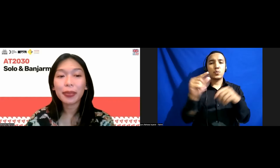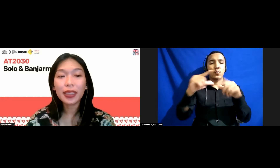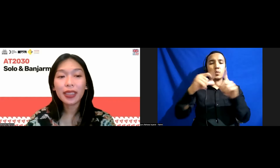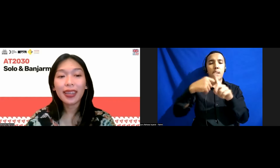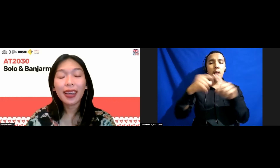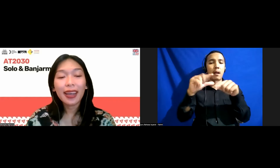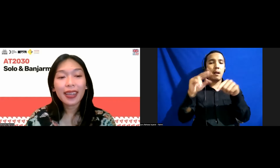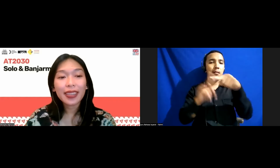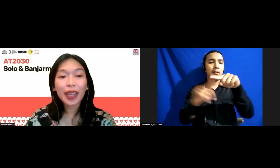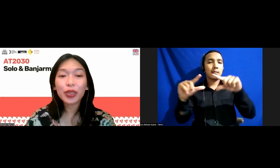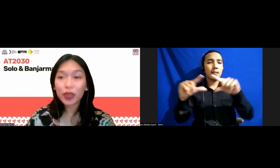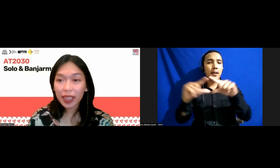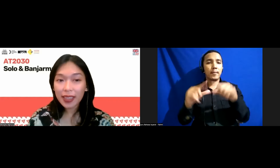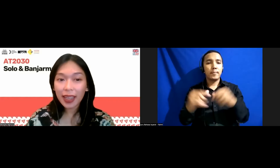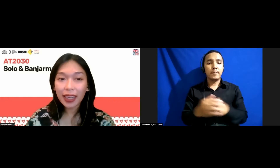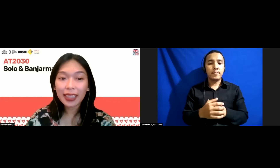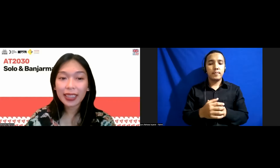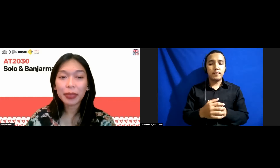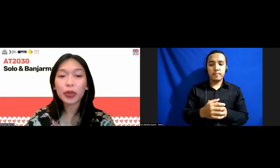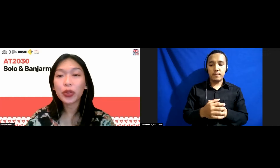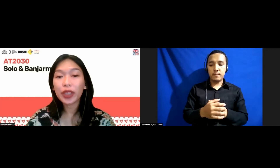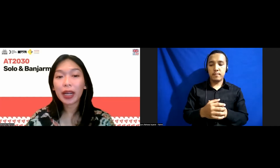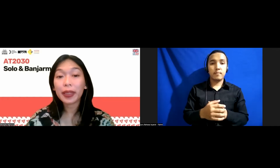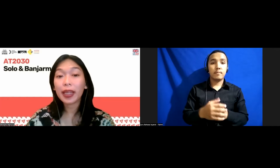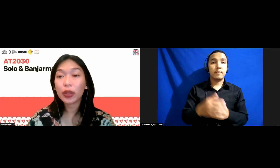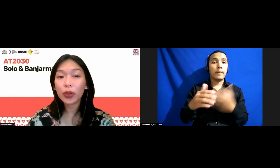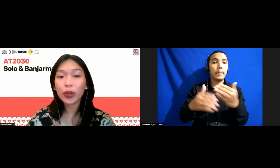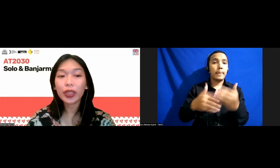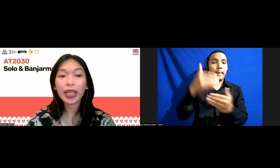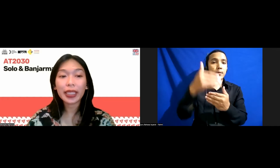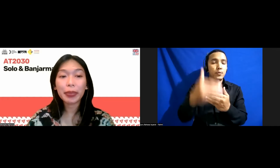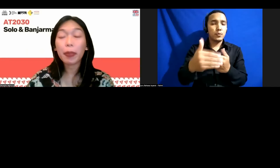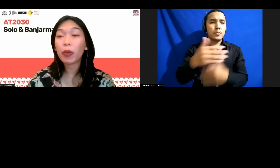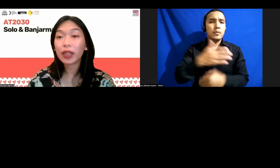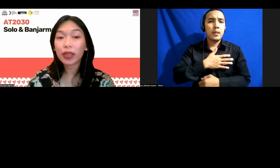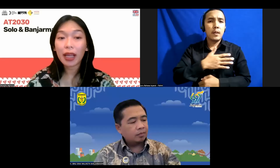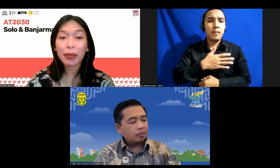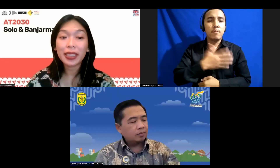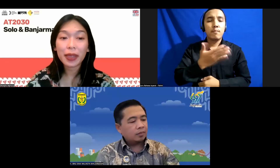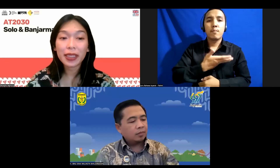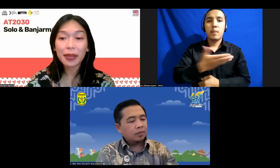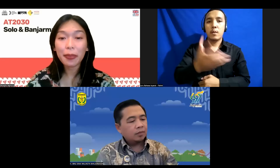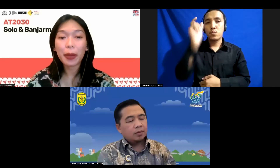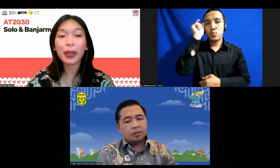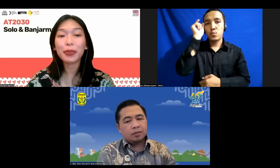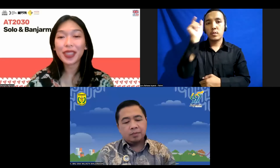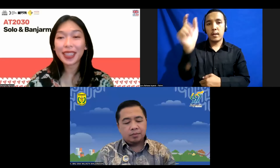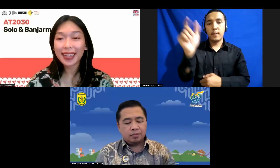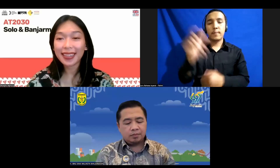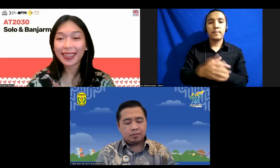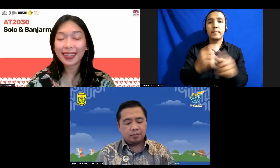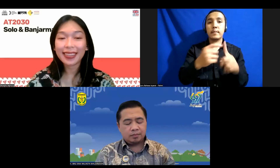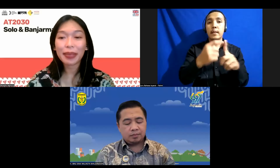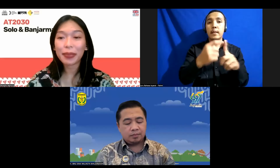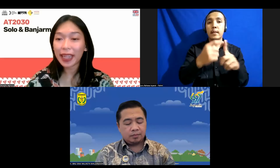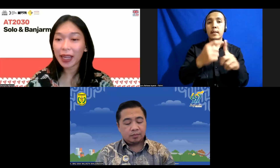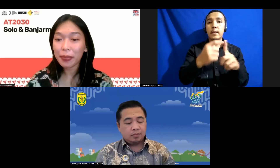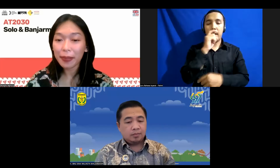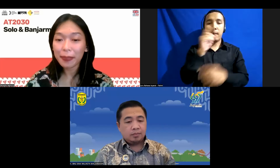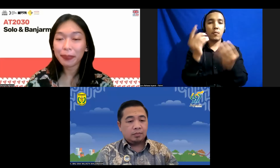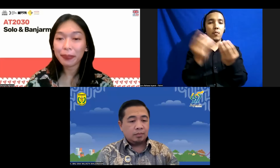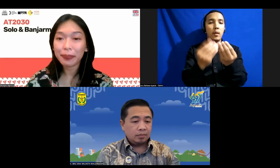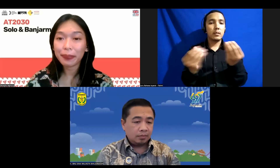event and to our program. Next, I would like to invite the keynote speech, which will be delivered by the Mayor of Banjarmasin, Mr.